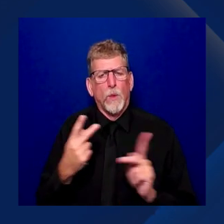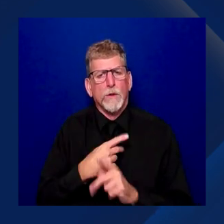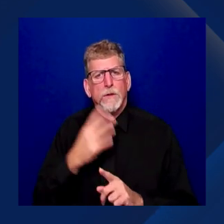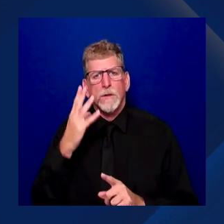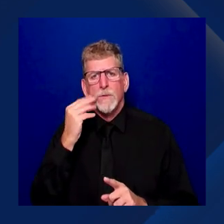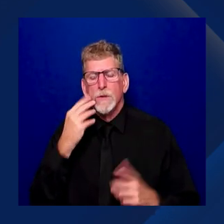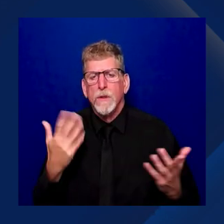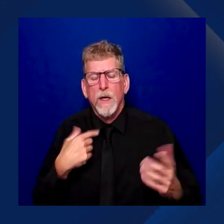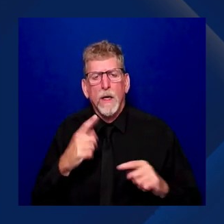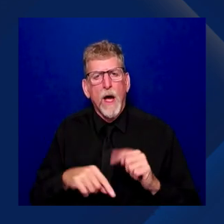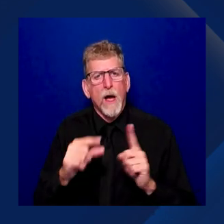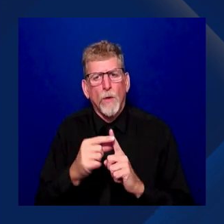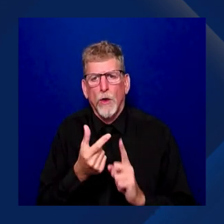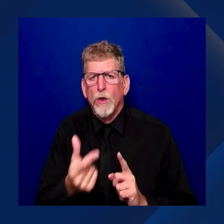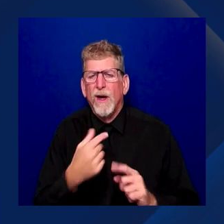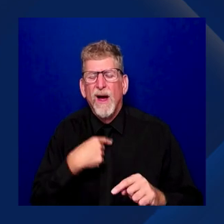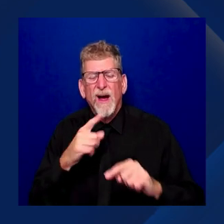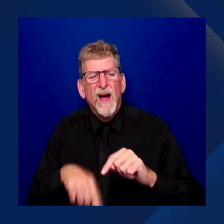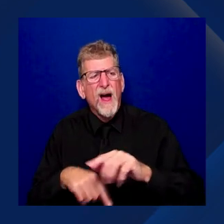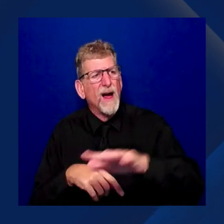were told there is no longer a heartbeat.